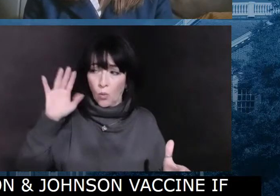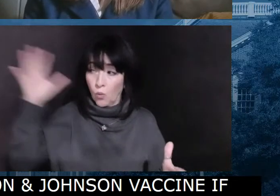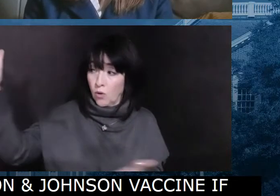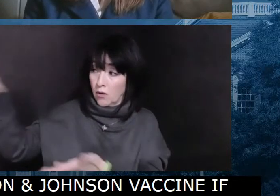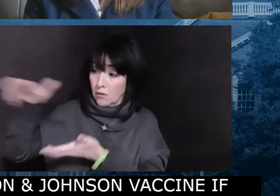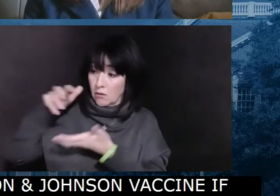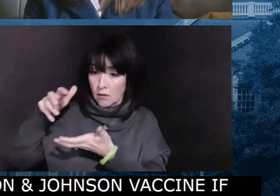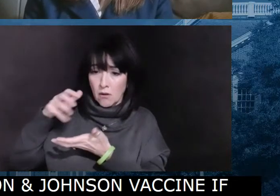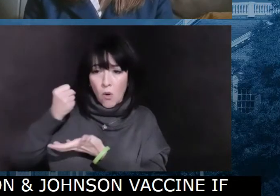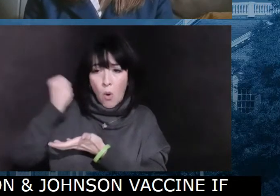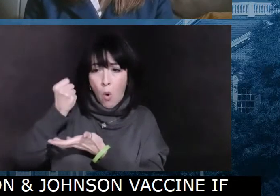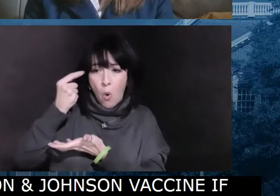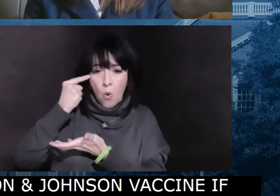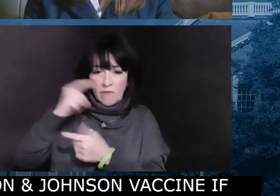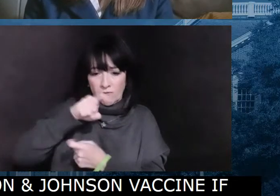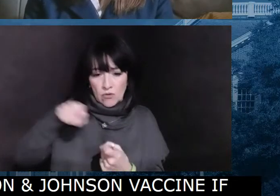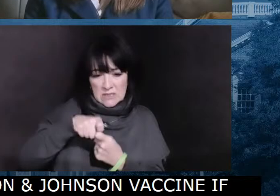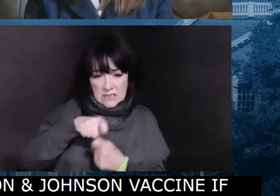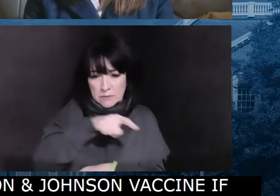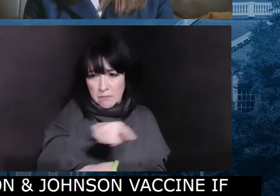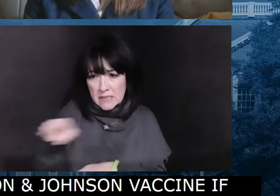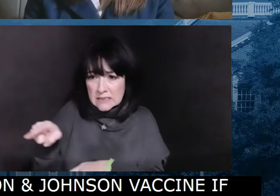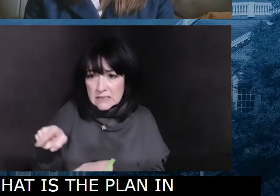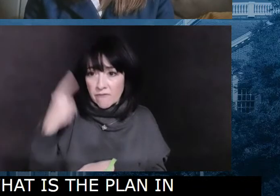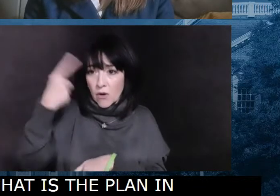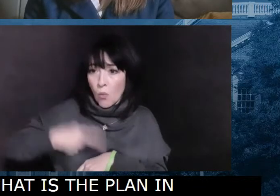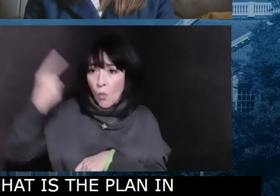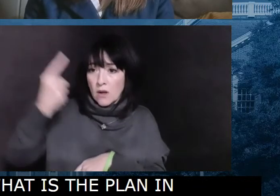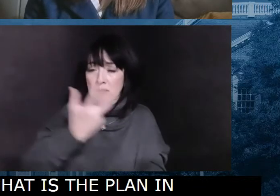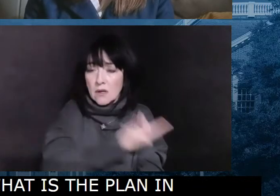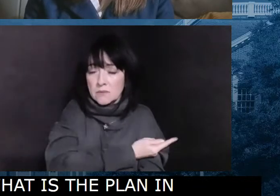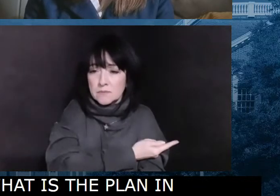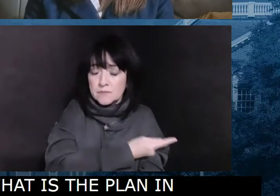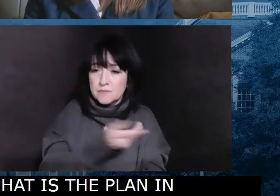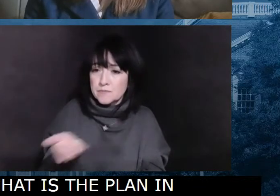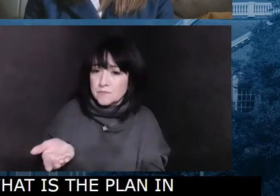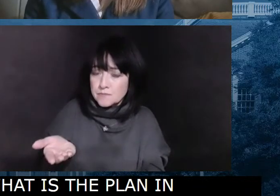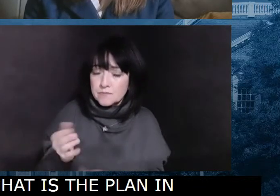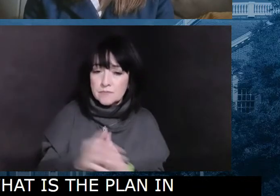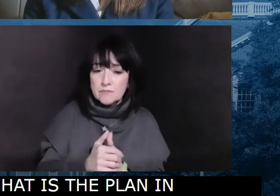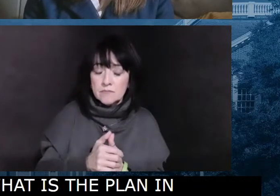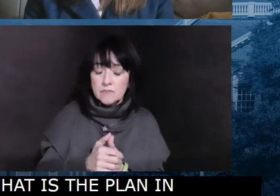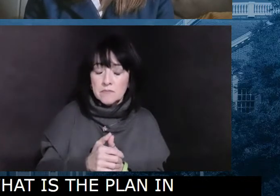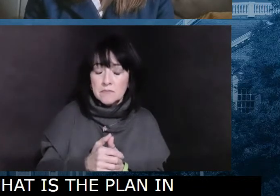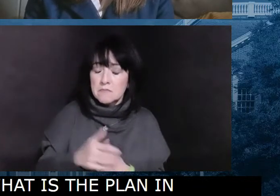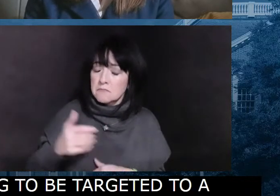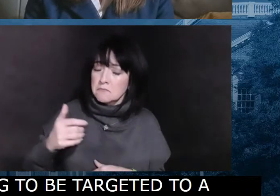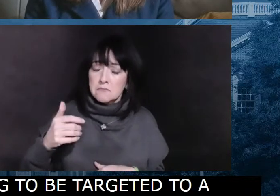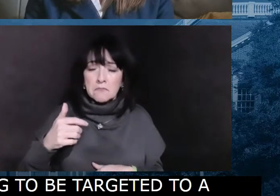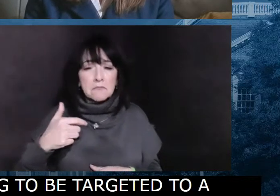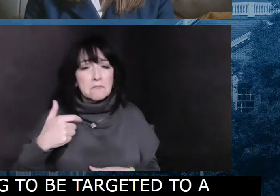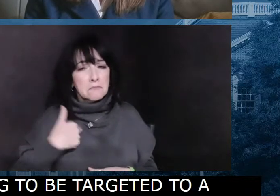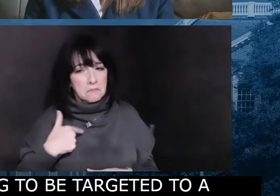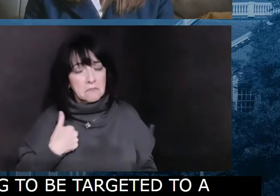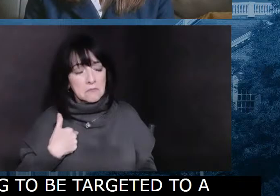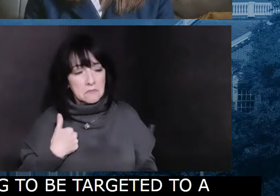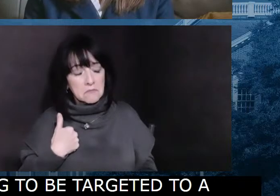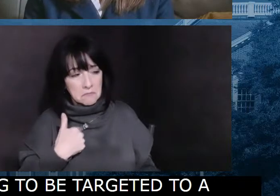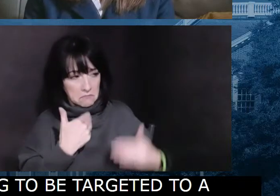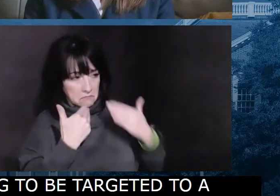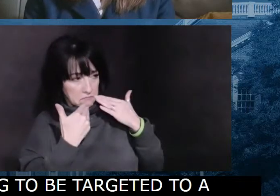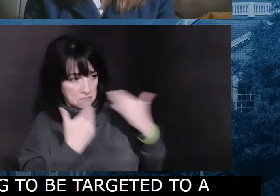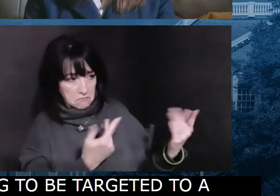single dose? Yeah, so I'll turn it over quickly to Dr. Rattay, but what we heard from the White House